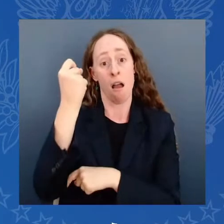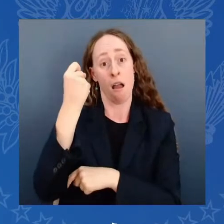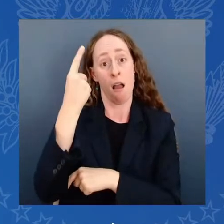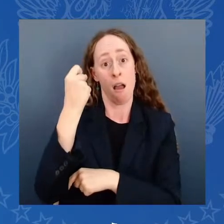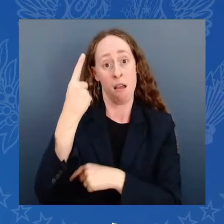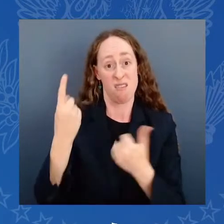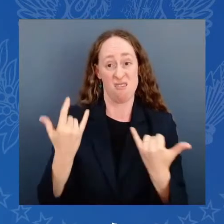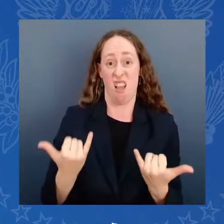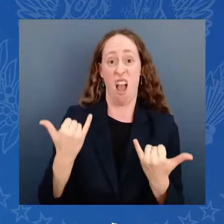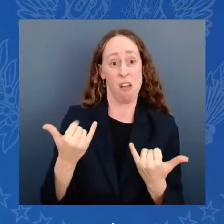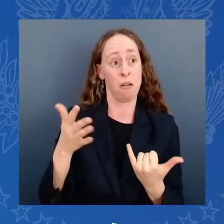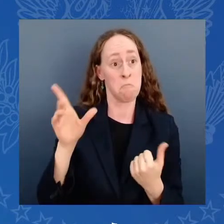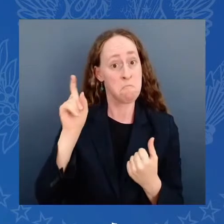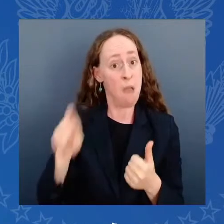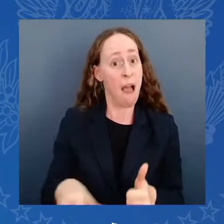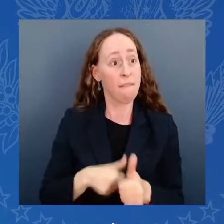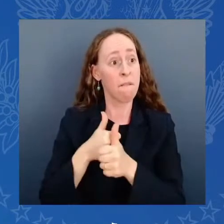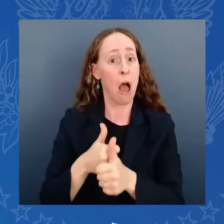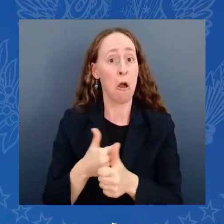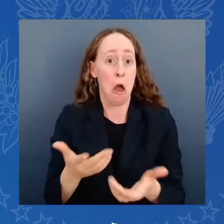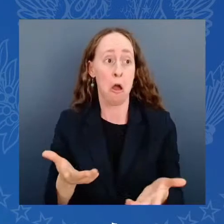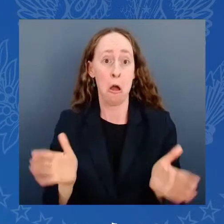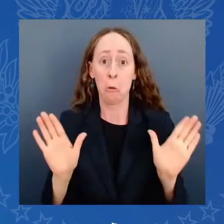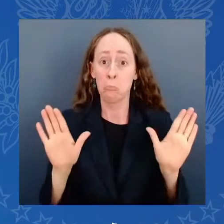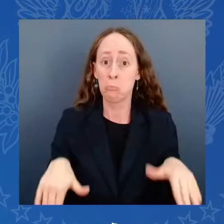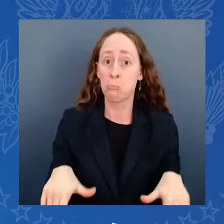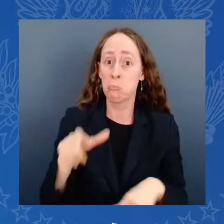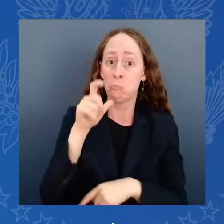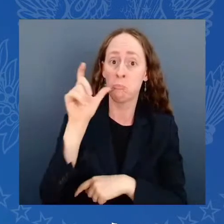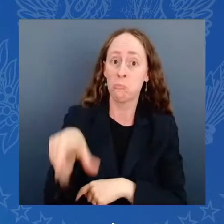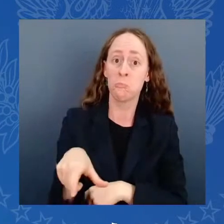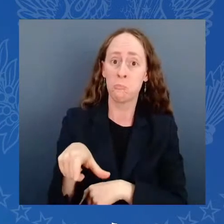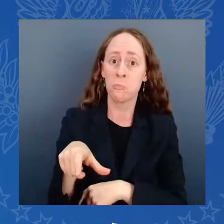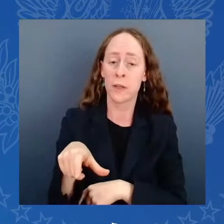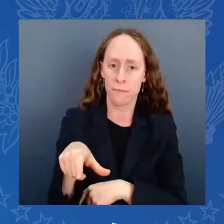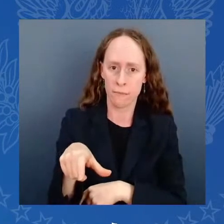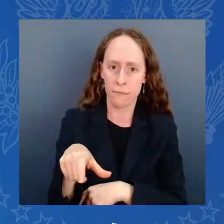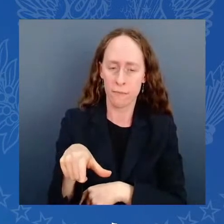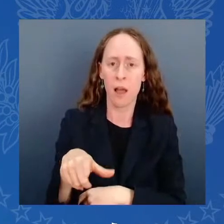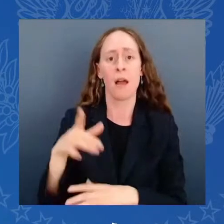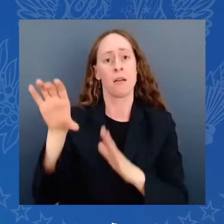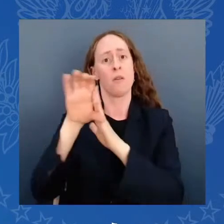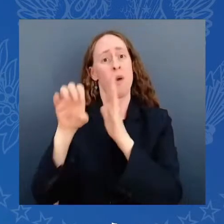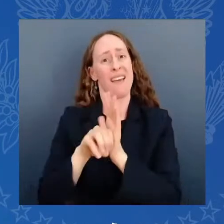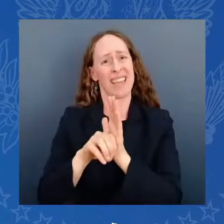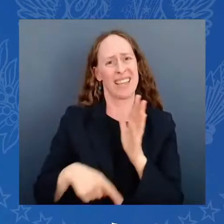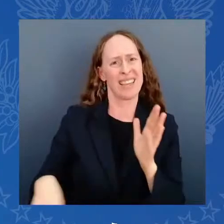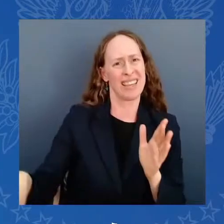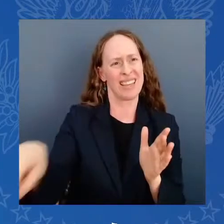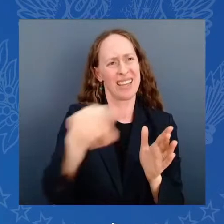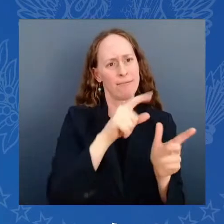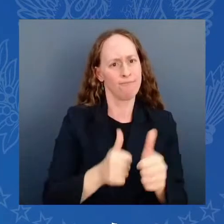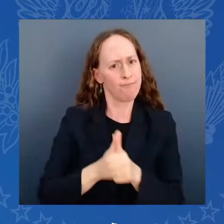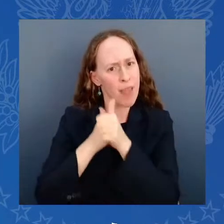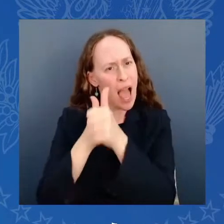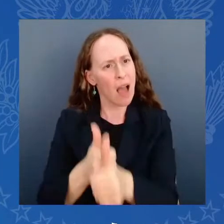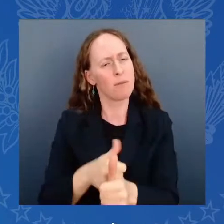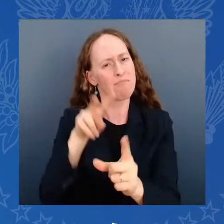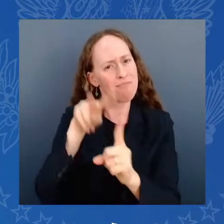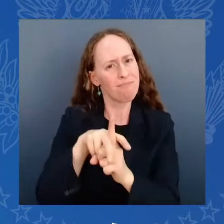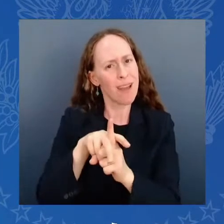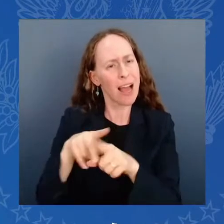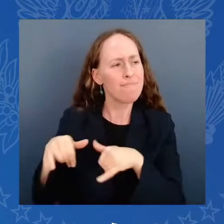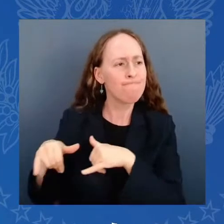Any code of Congress must be enforceable. Under the reform I propose, justice would be required